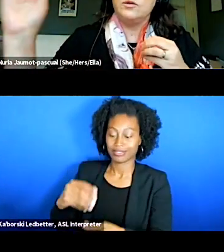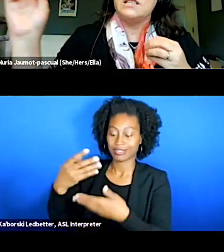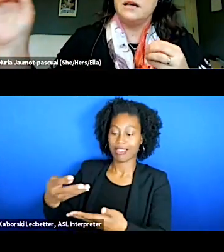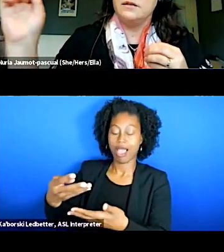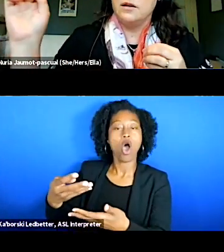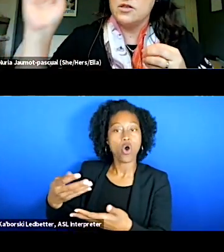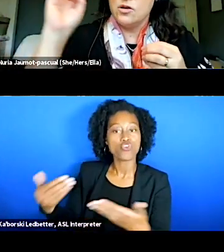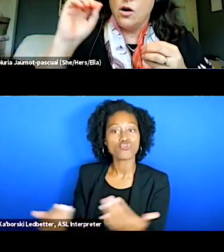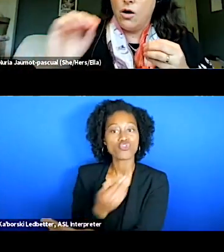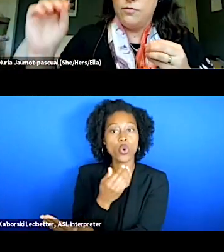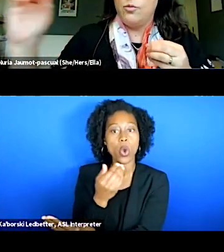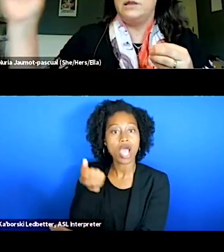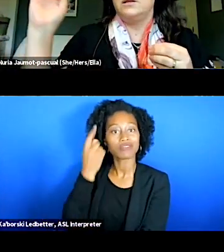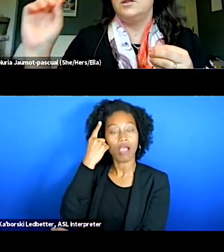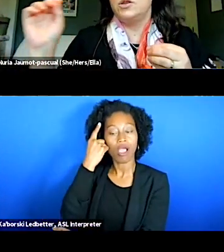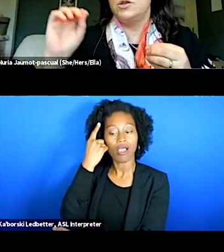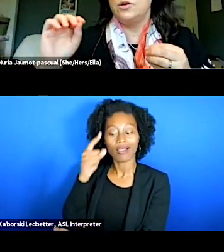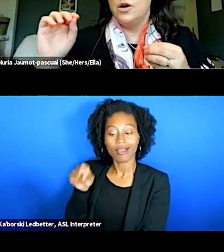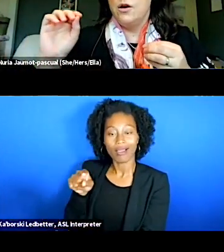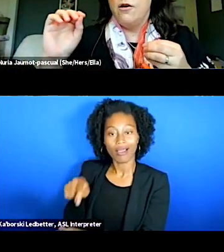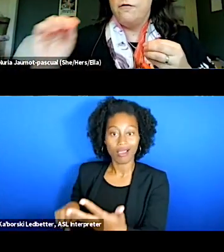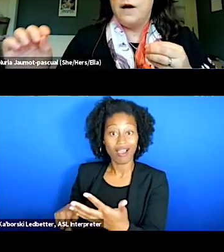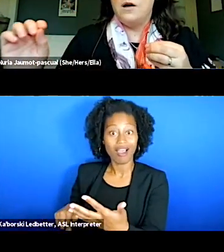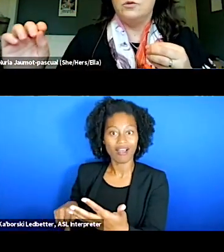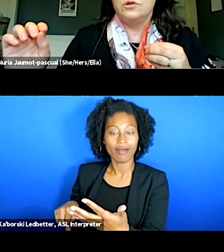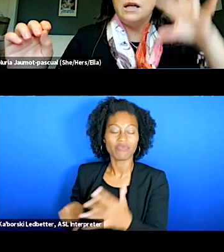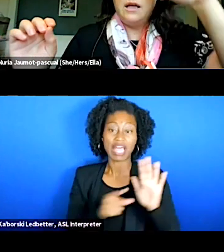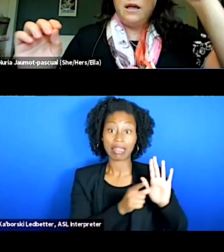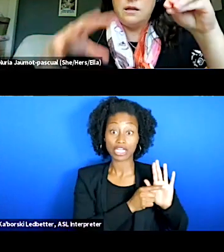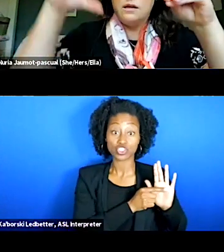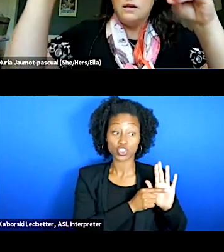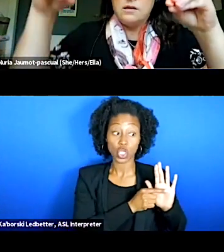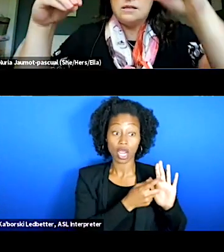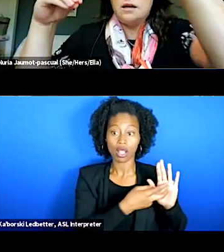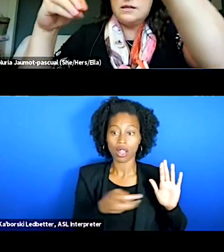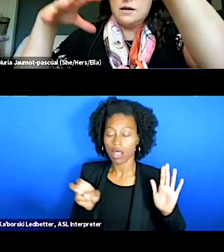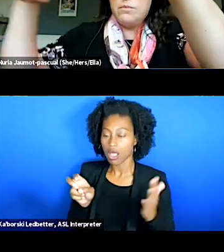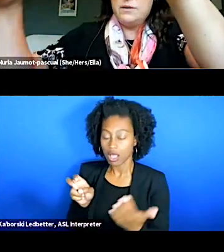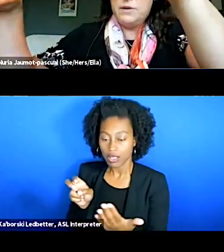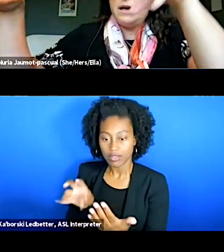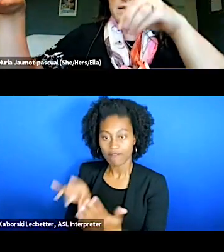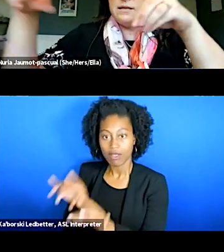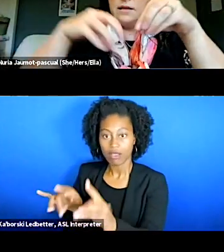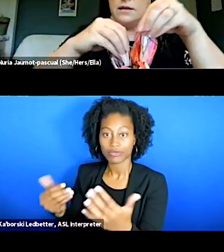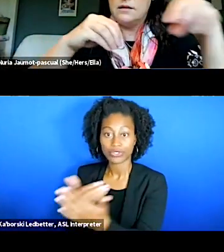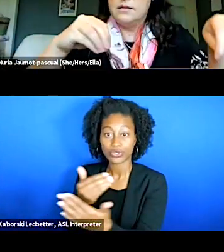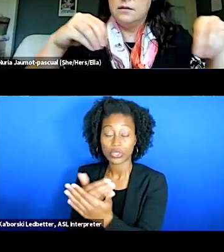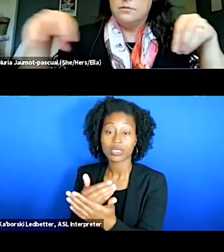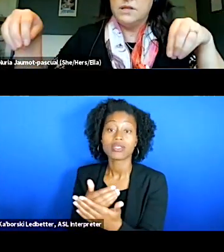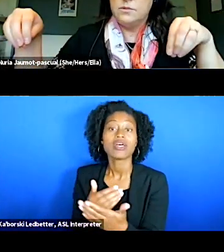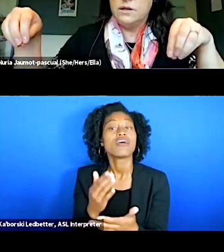new understandings of what the literature found in studies that might be